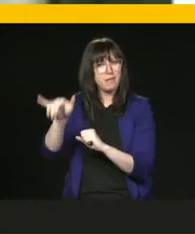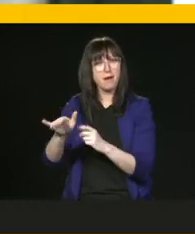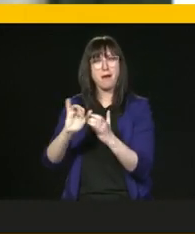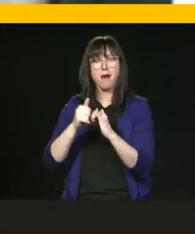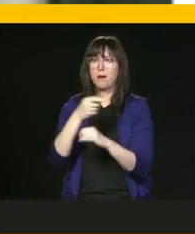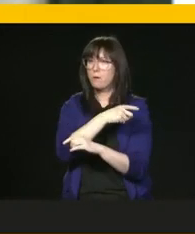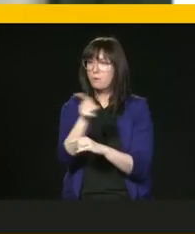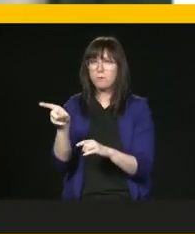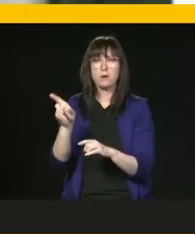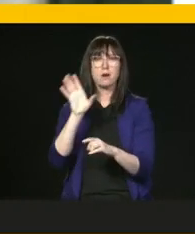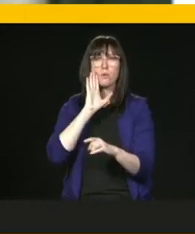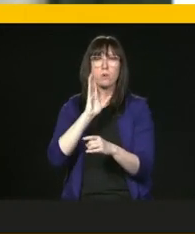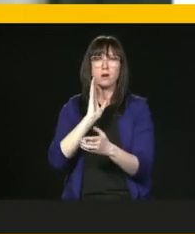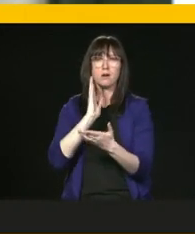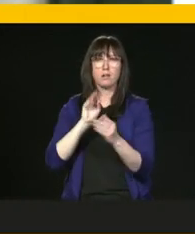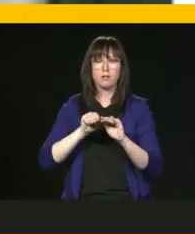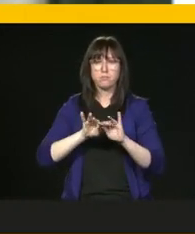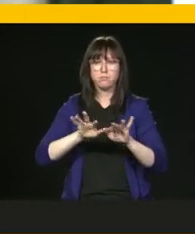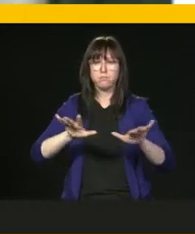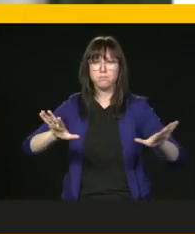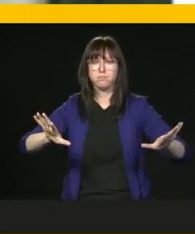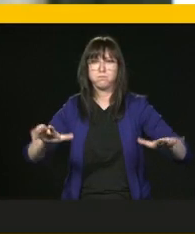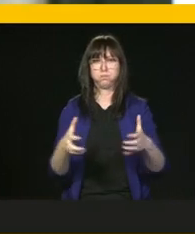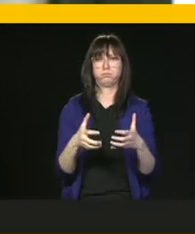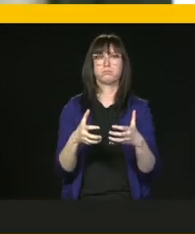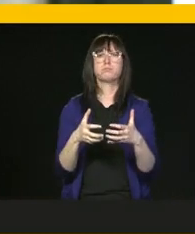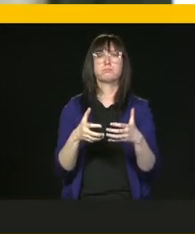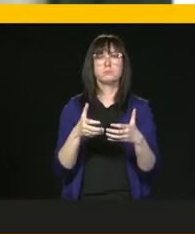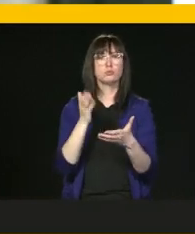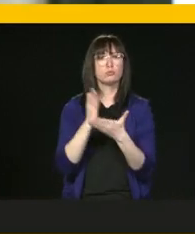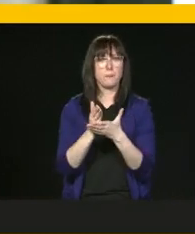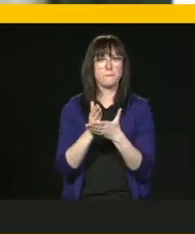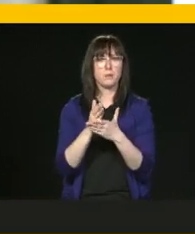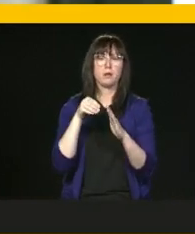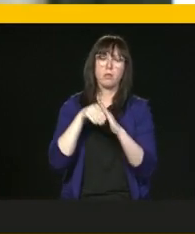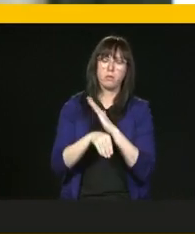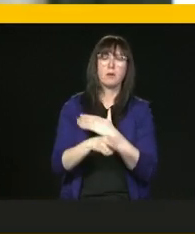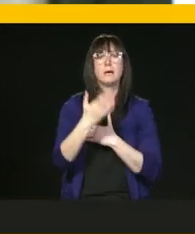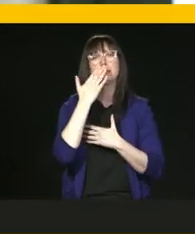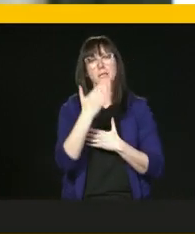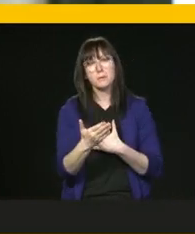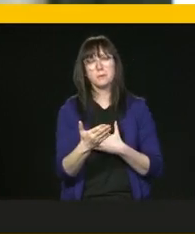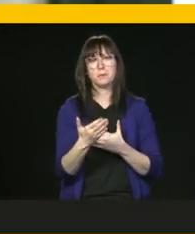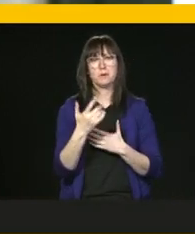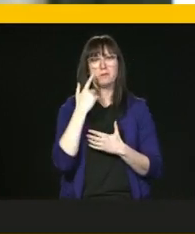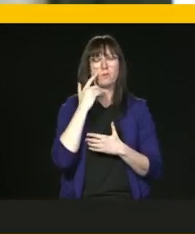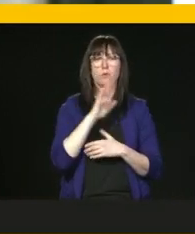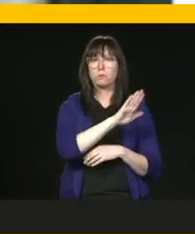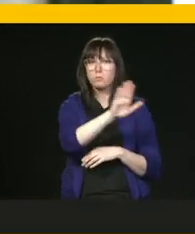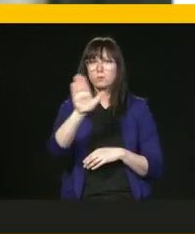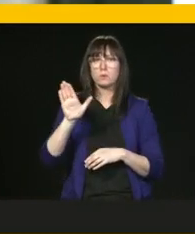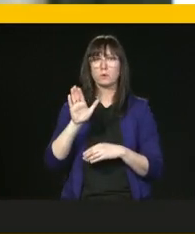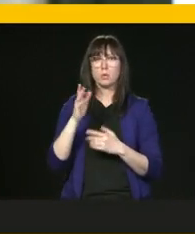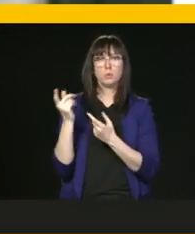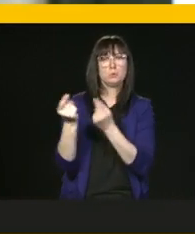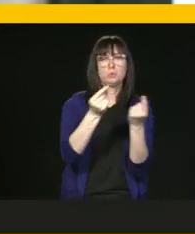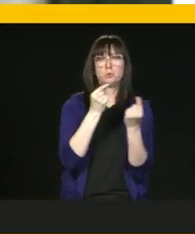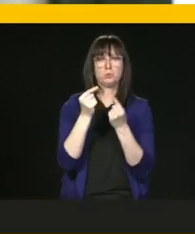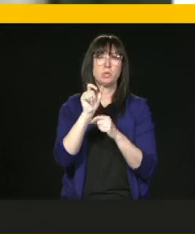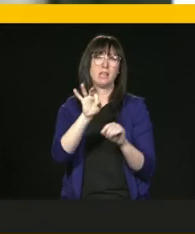can stop COVID-19. Thank you for doing your part, and know that our government will continue to